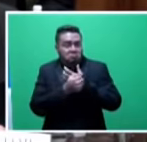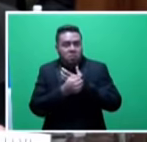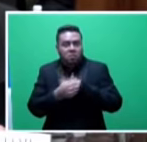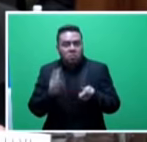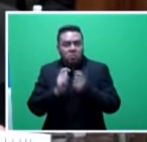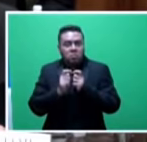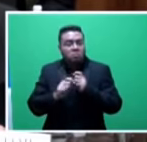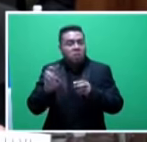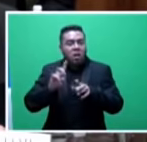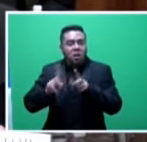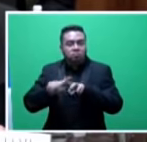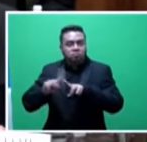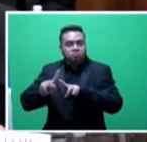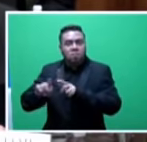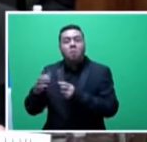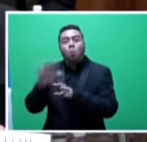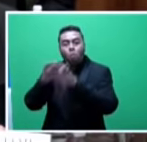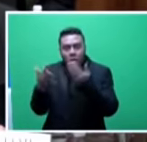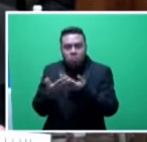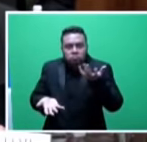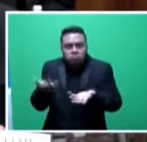alongside New Zealand and Australia," end of quote.